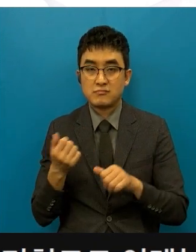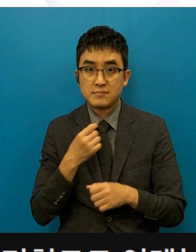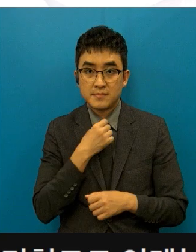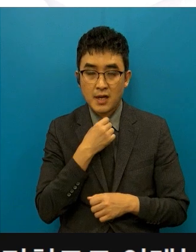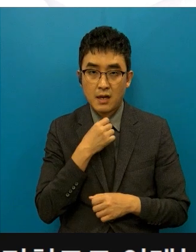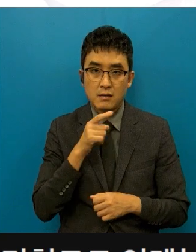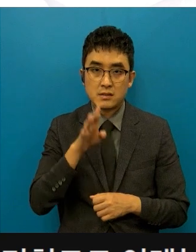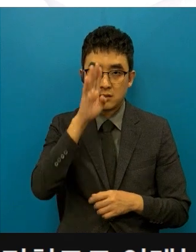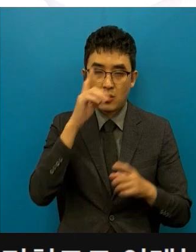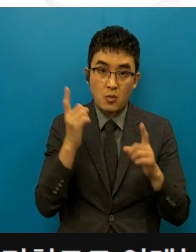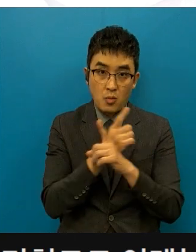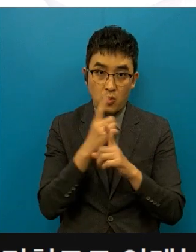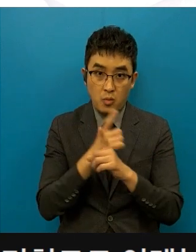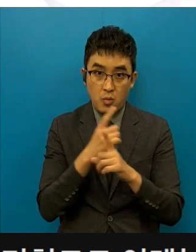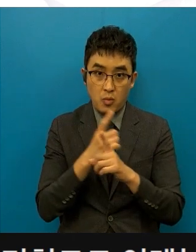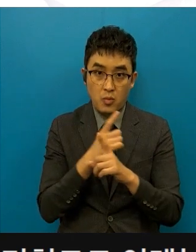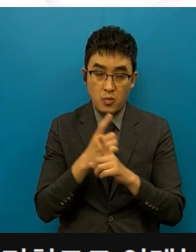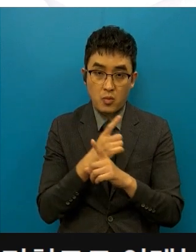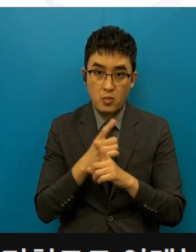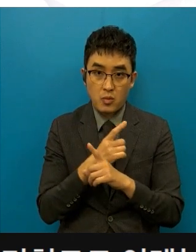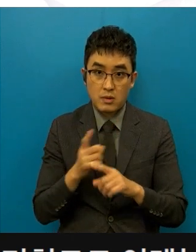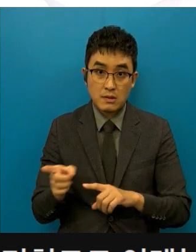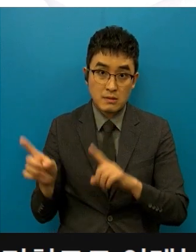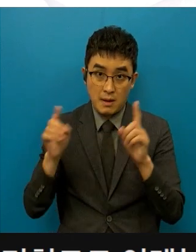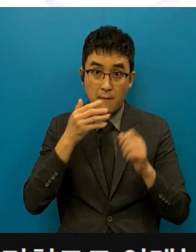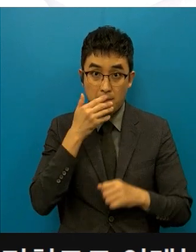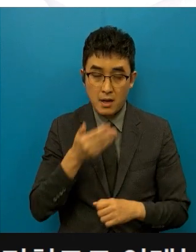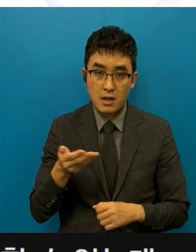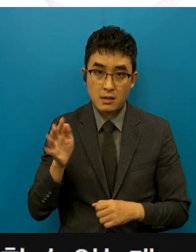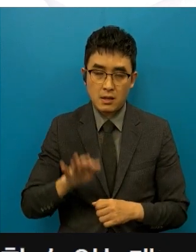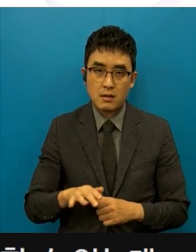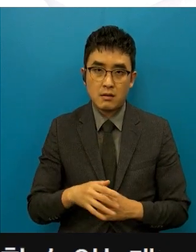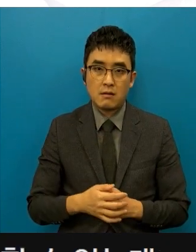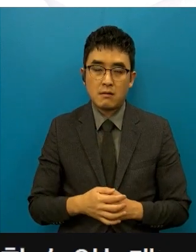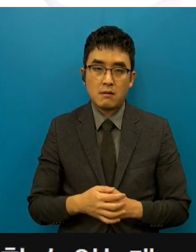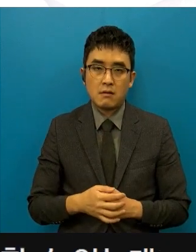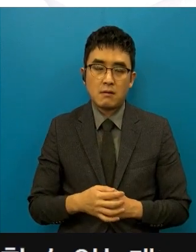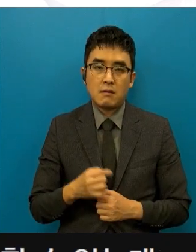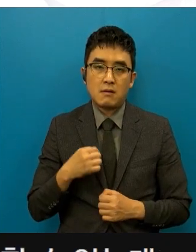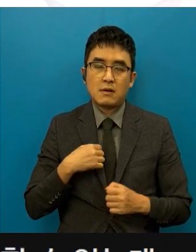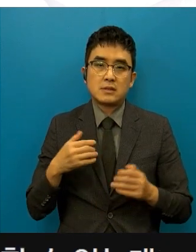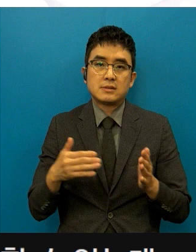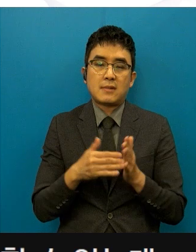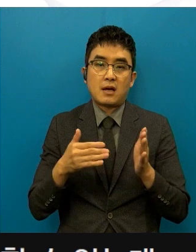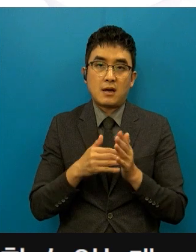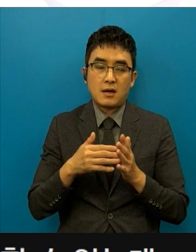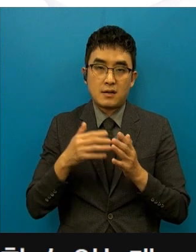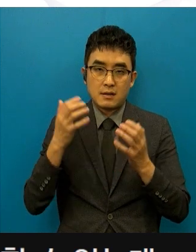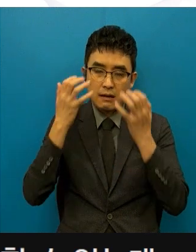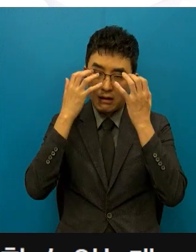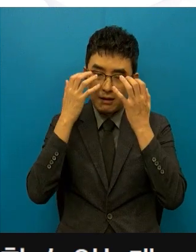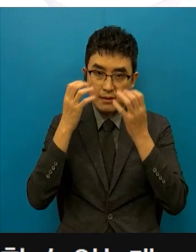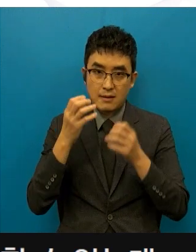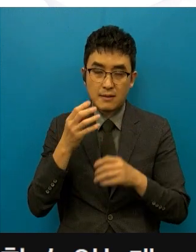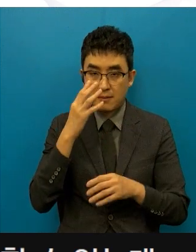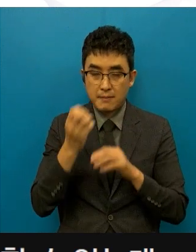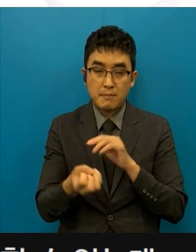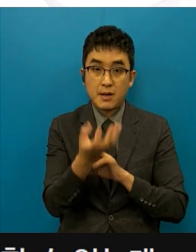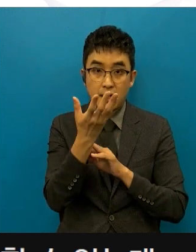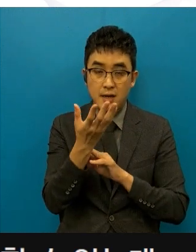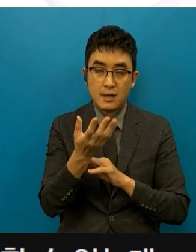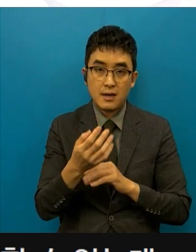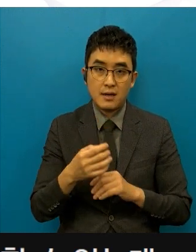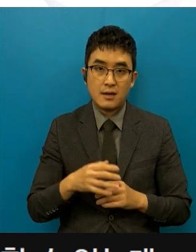from those statistics as well. And the last one is the rights of everyone involved